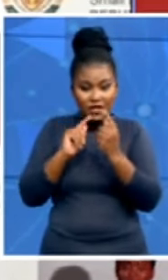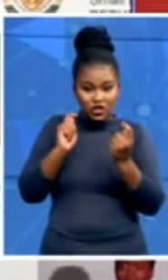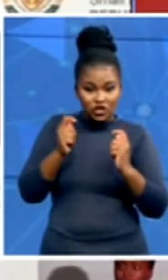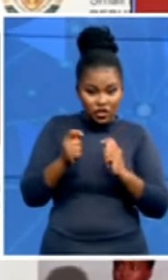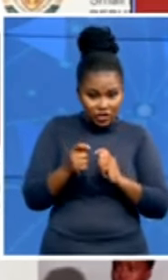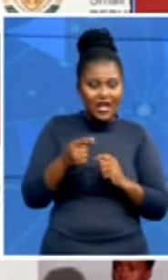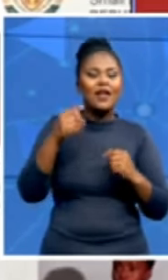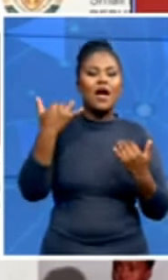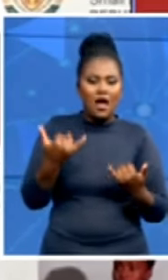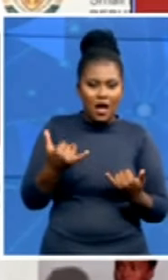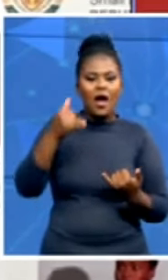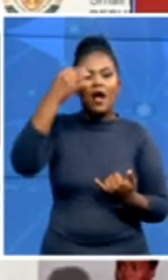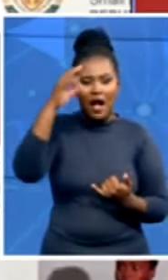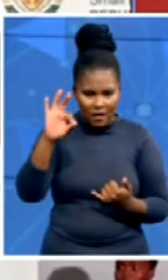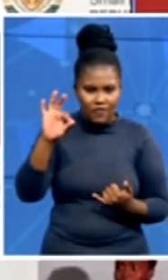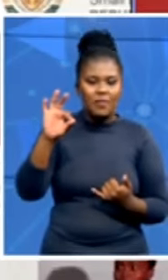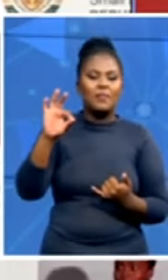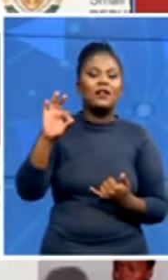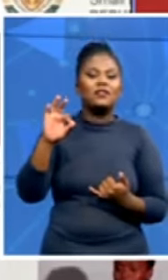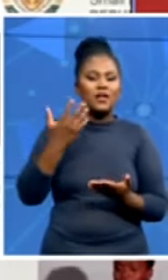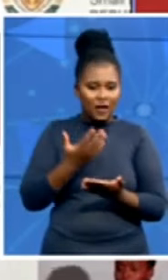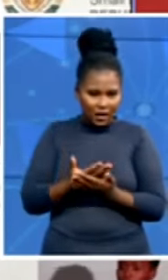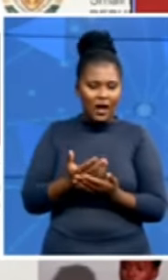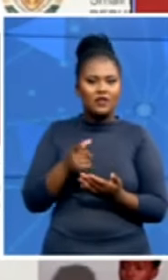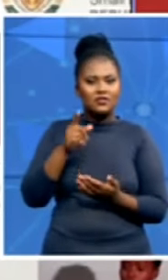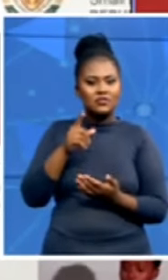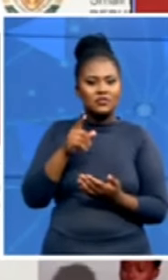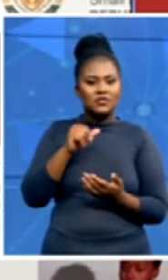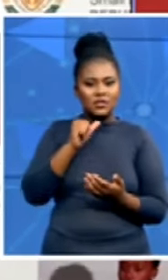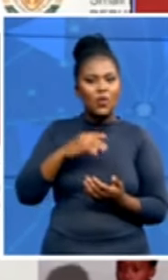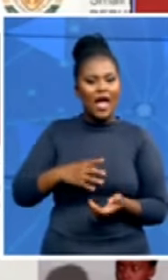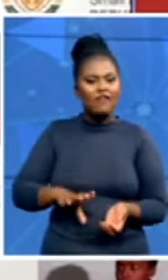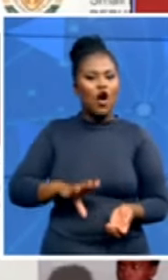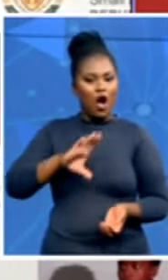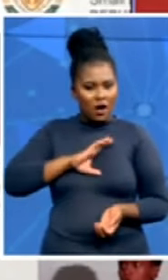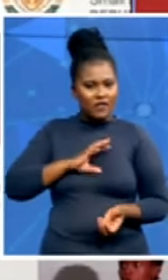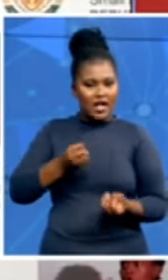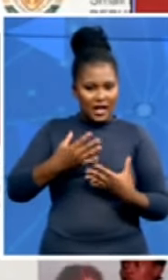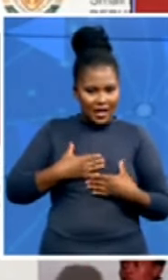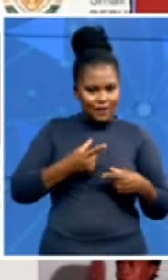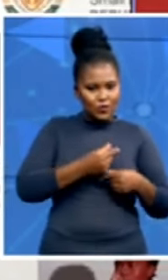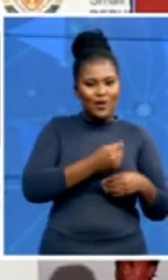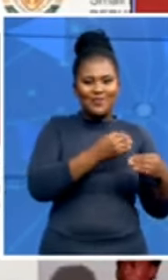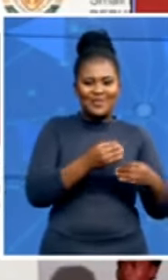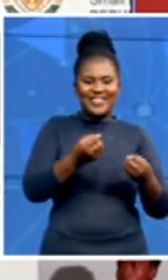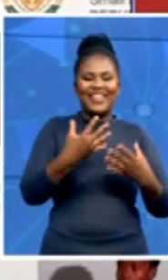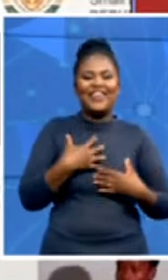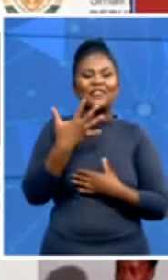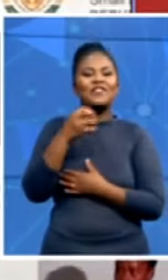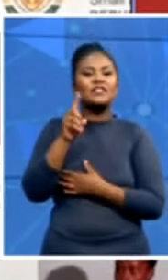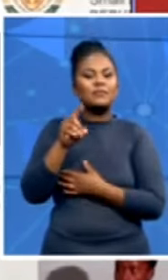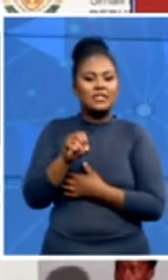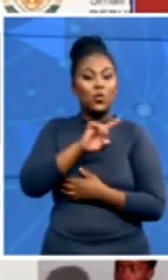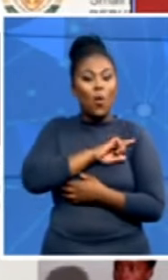have confidence in giving SMMEs 50%, because it is this government that has shown